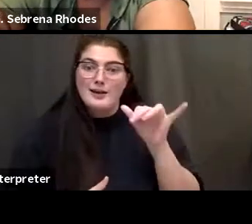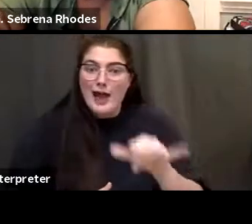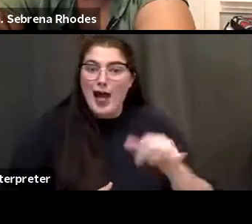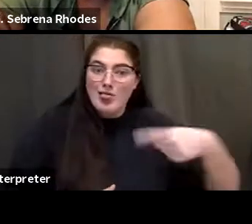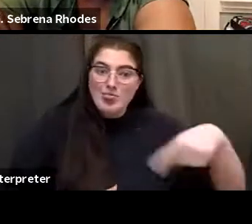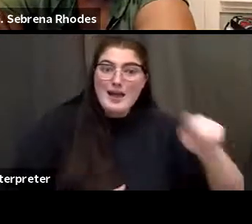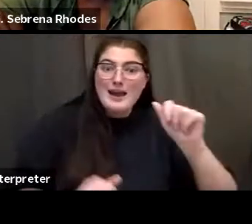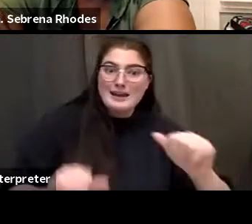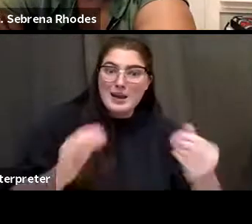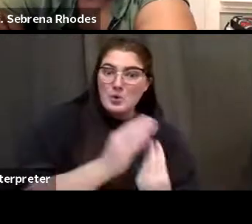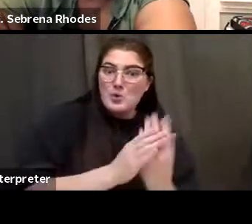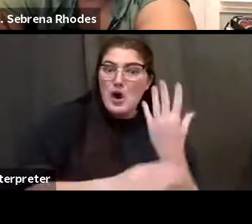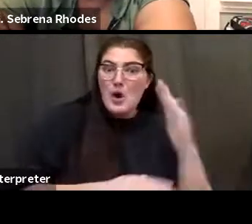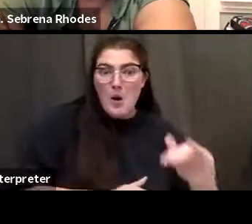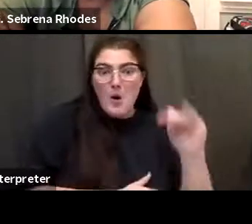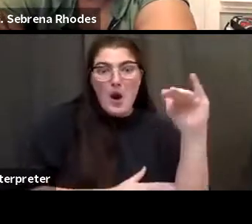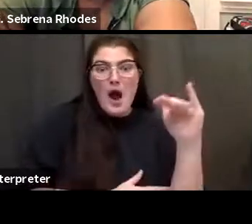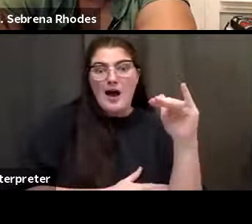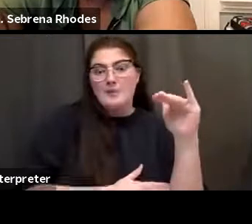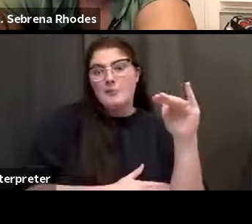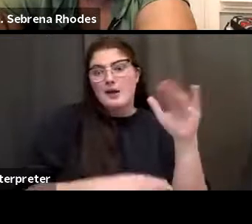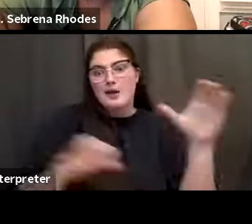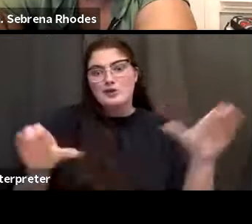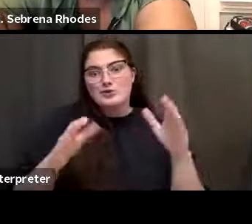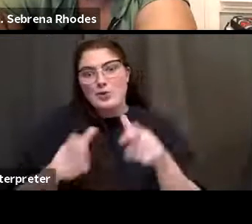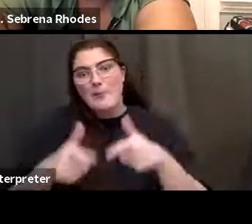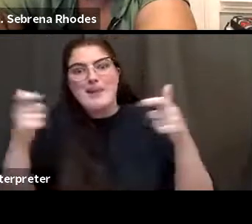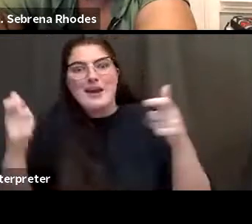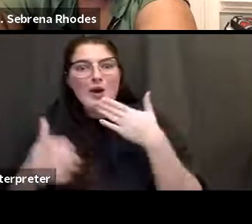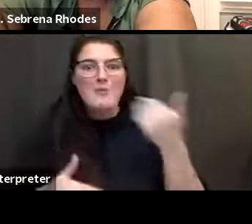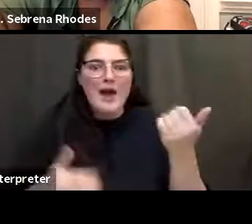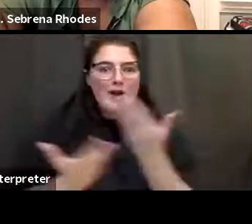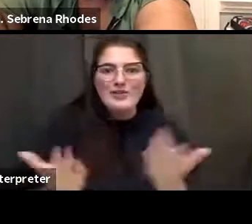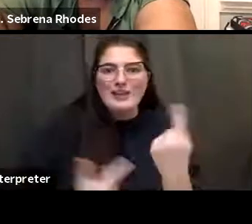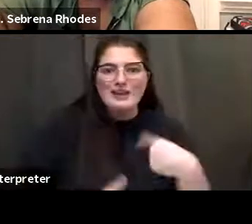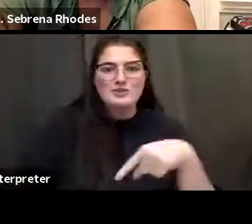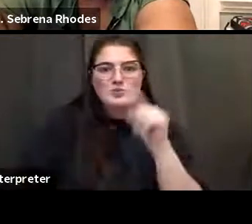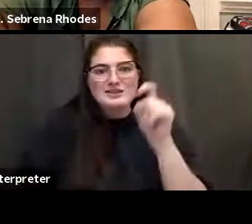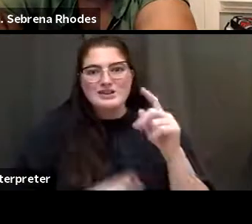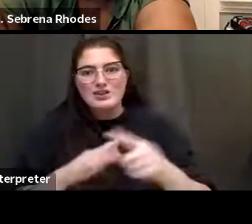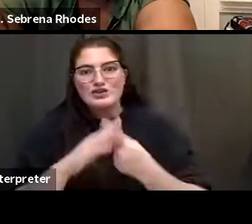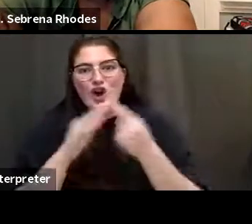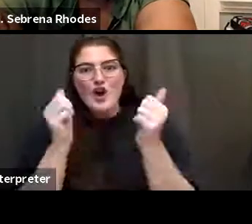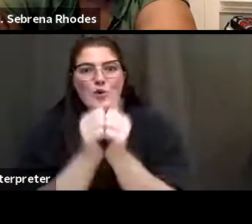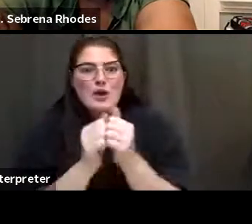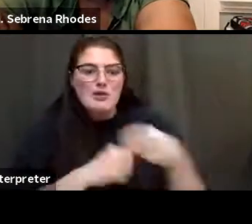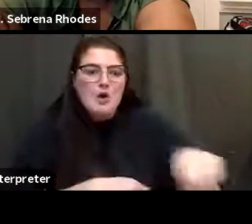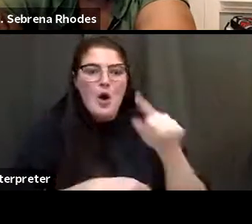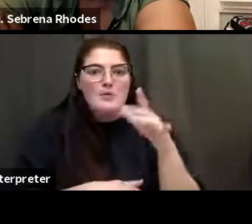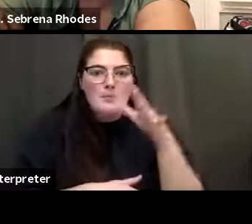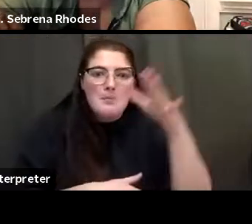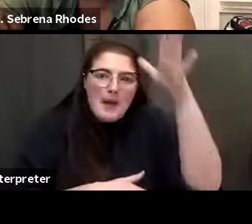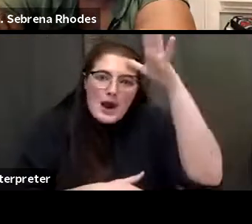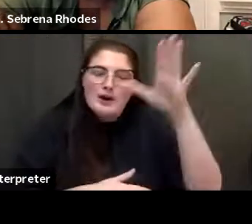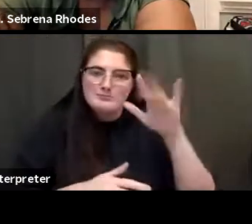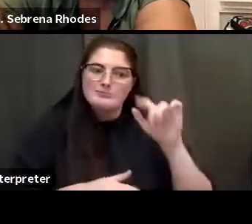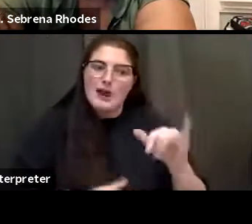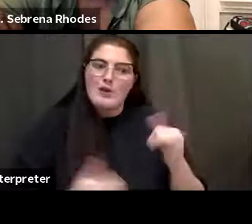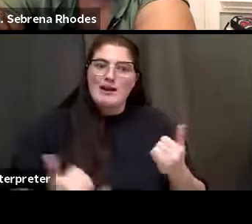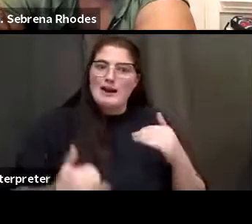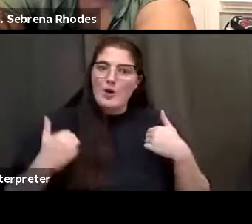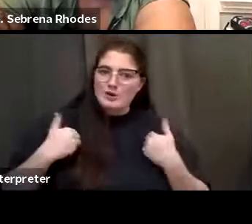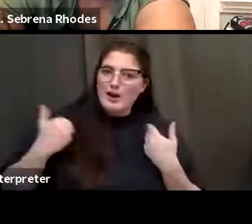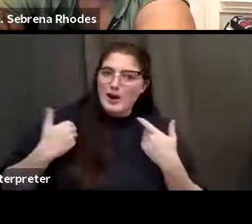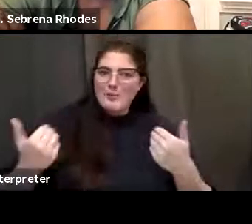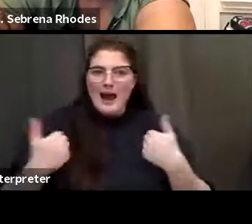can grow up and do bigger and better things. We got to start with those parents that are younger, but have